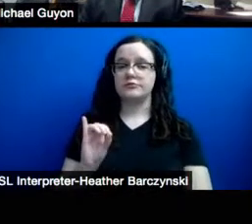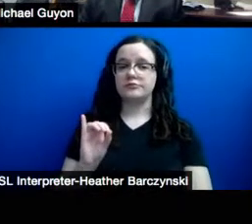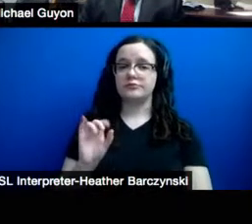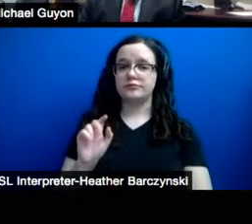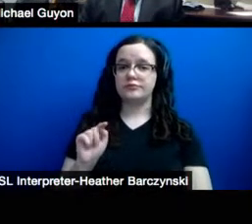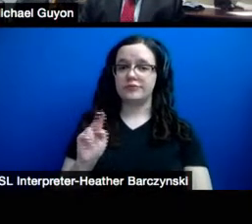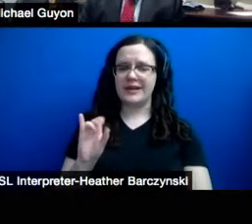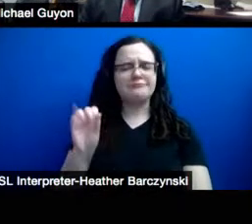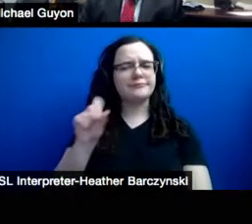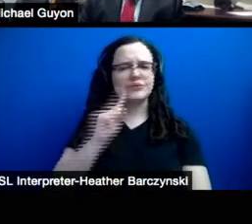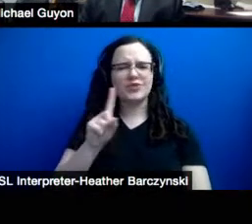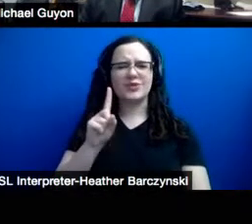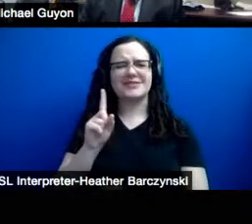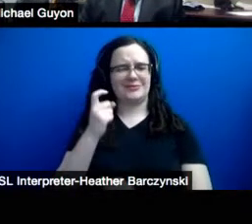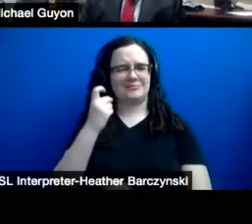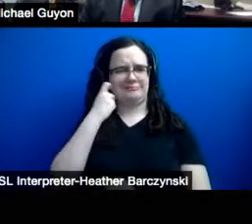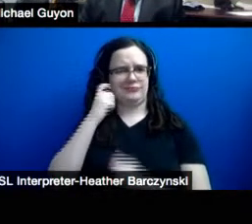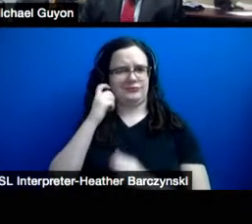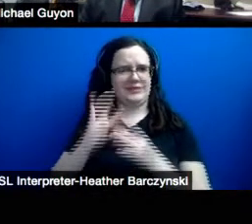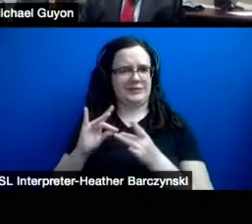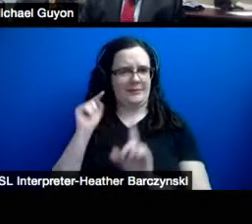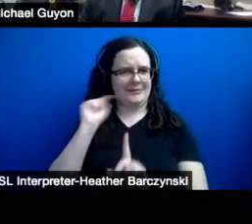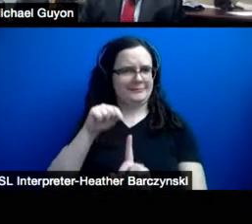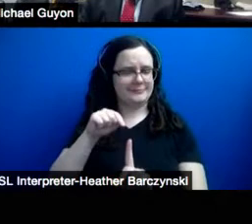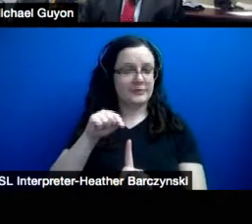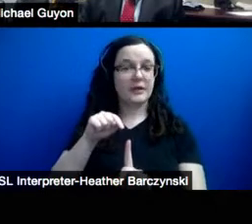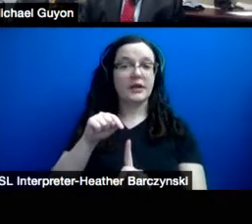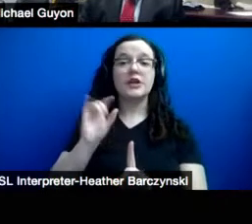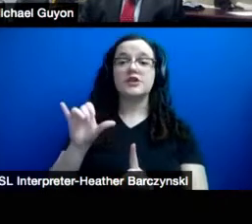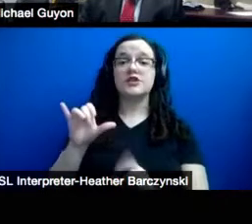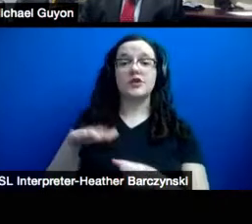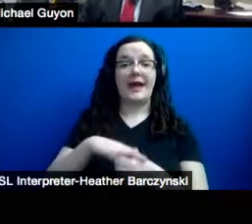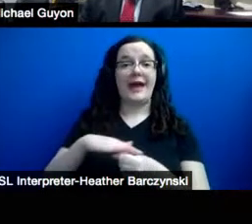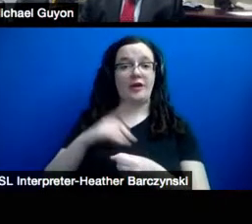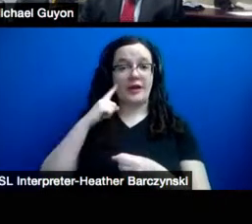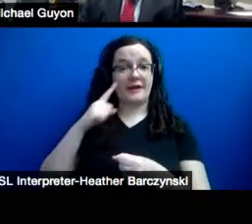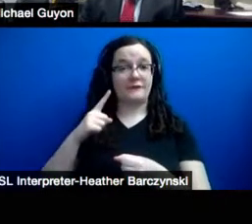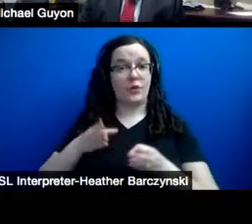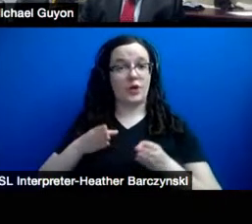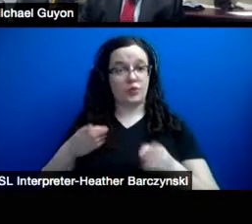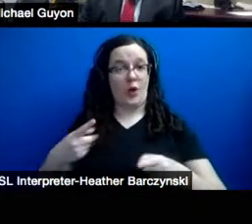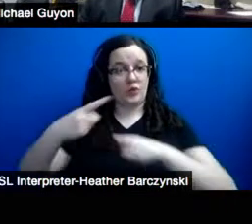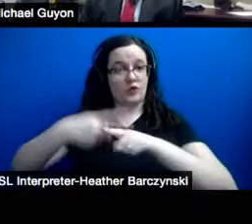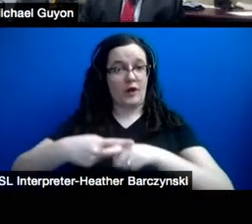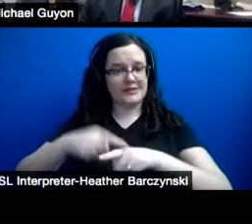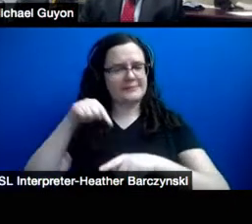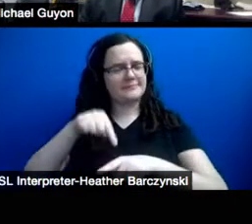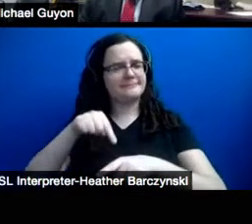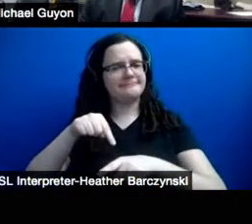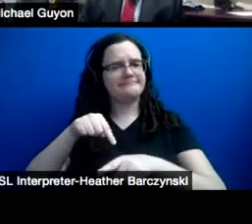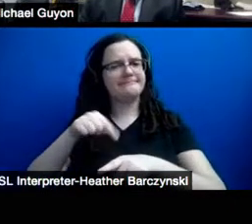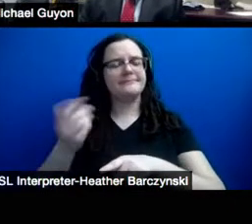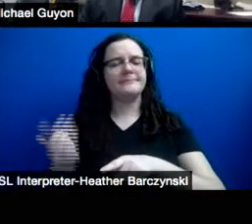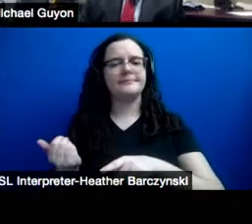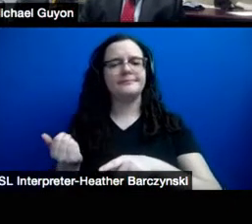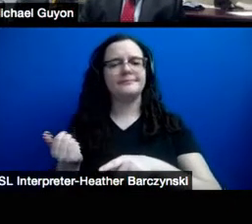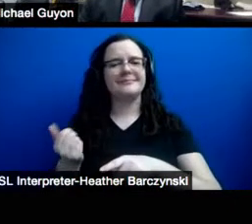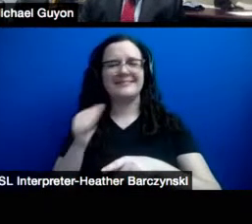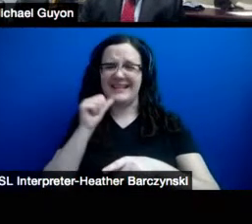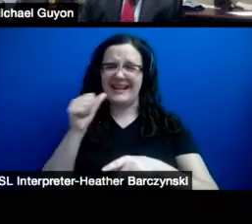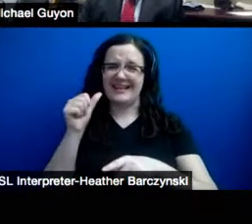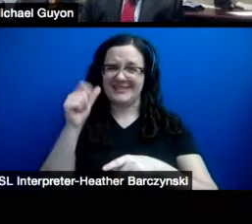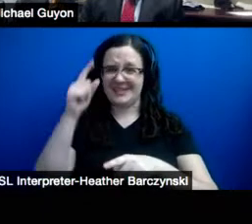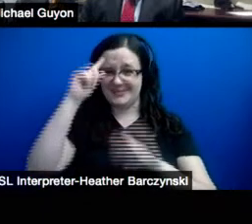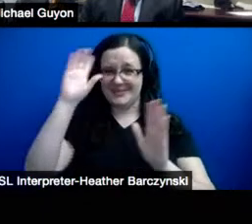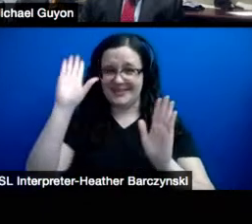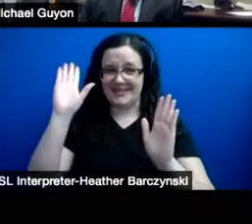I just said, so that area to accommodate the crossing, I wouldn't expect to be able to reduce the amount